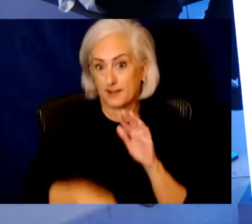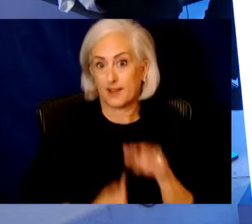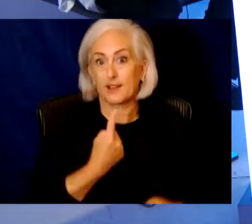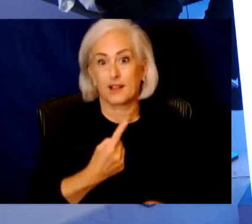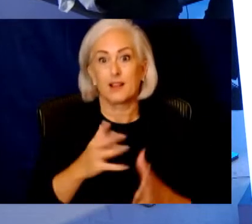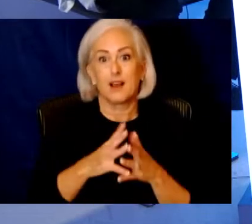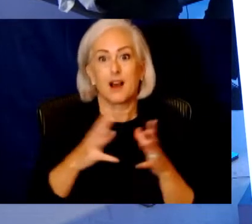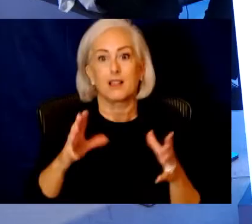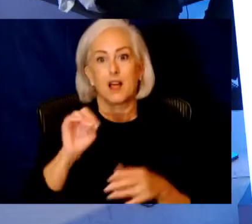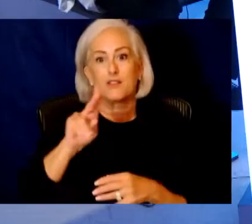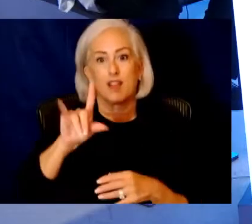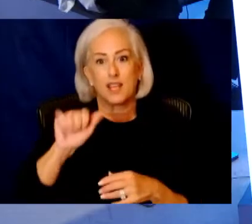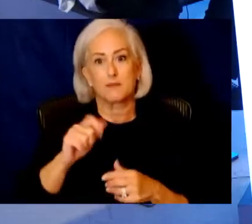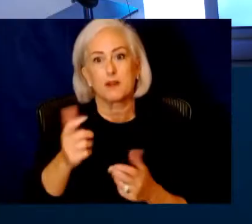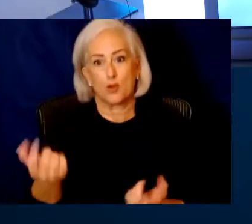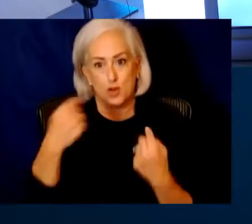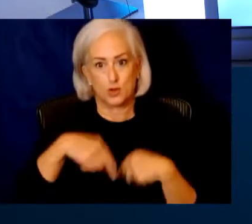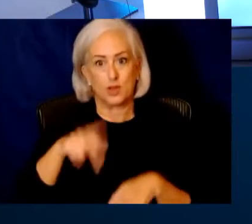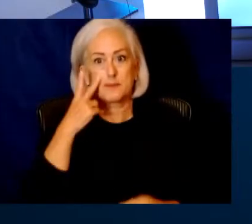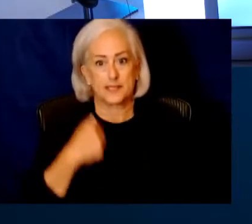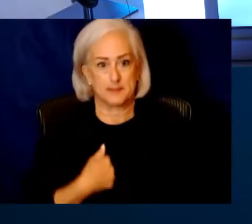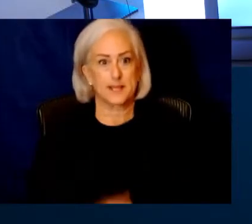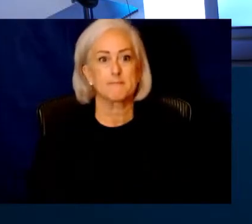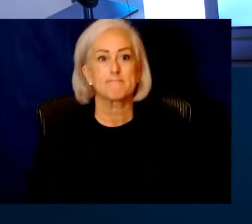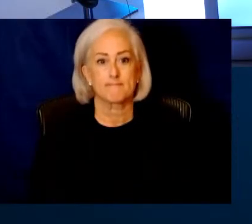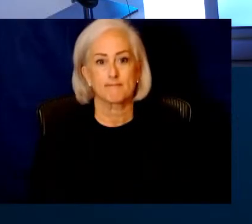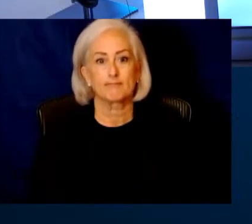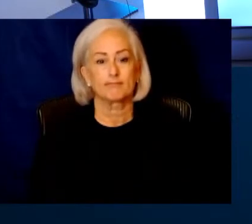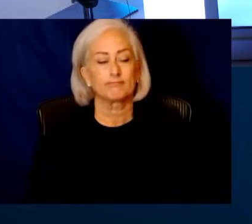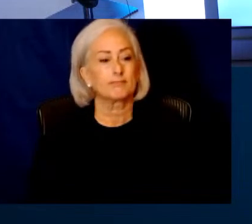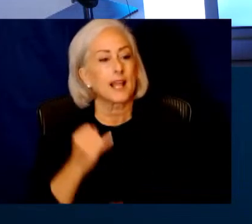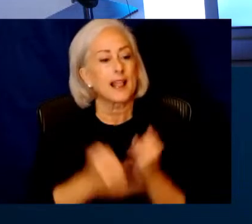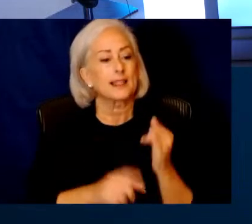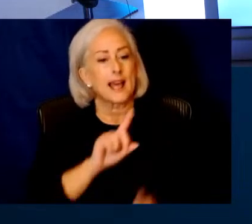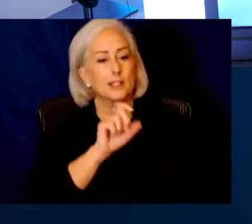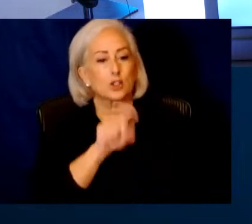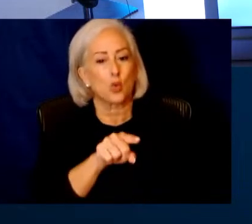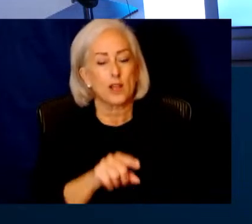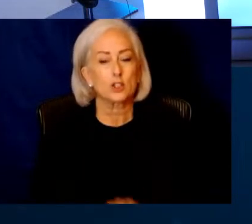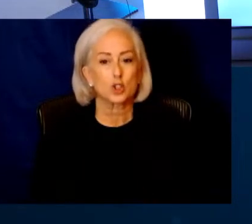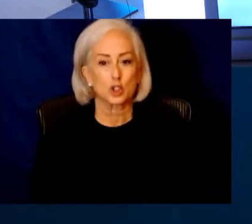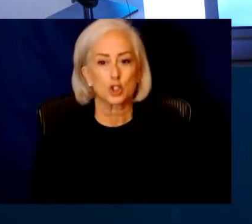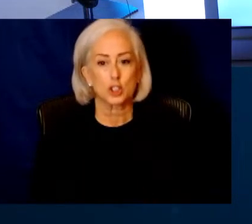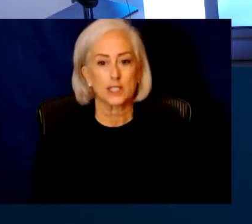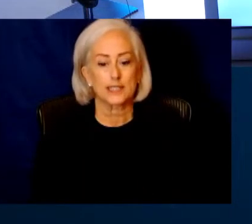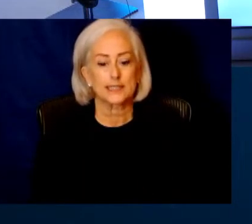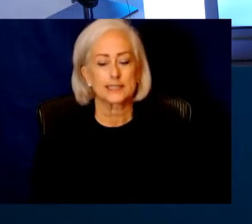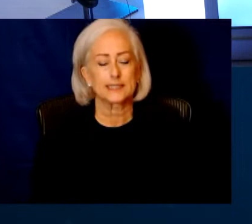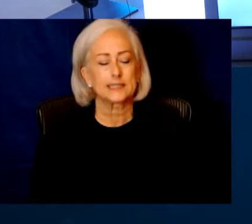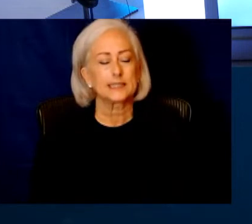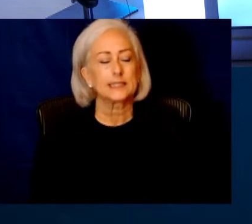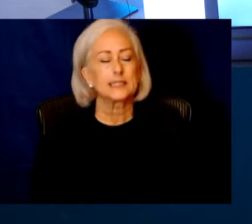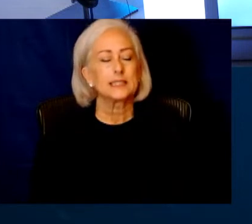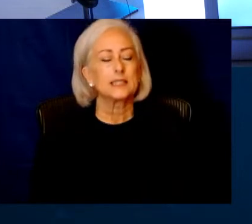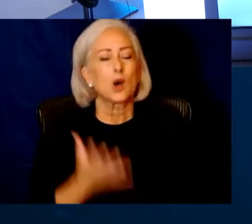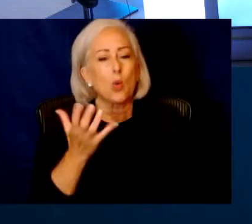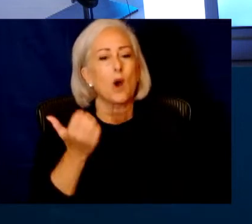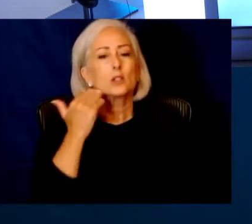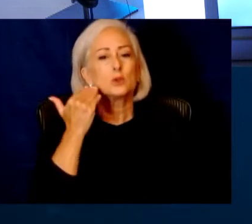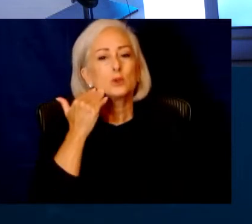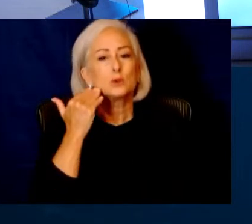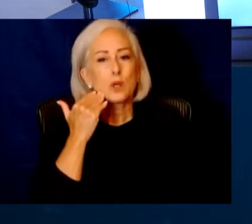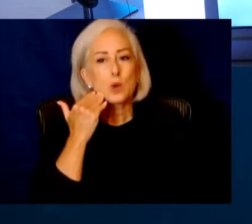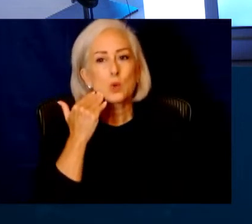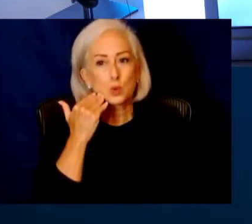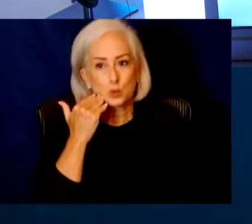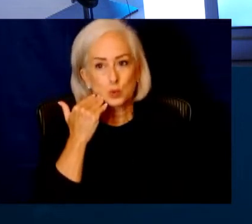see me. Yeah, Yes. Okay. All right, last question. Dan and Michael have sort of the same question. They're wanting to know is, would